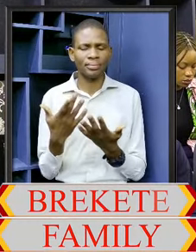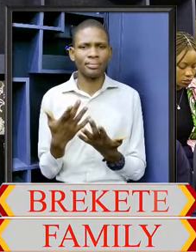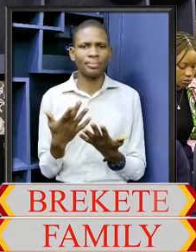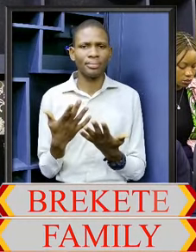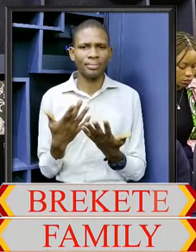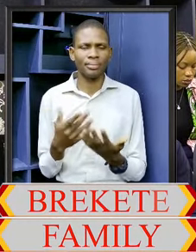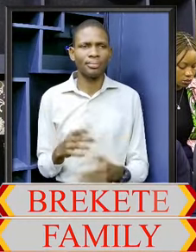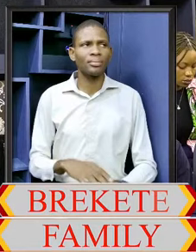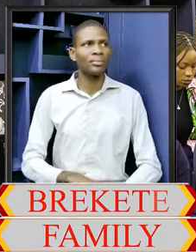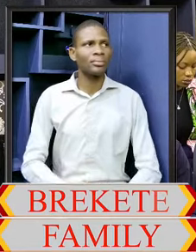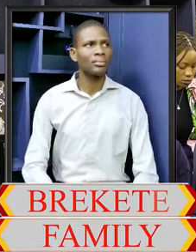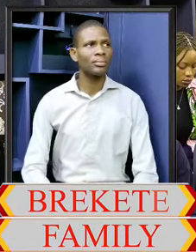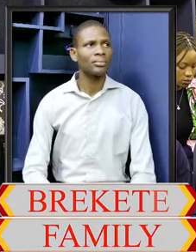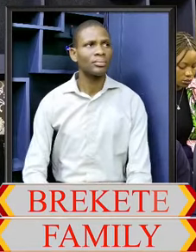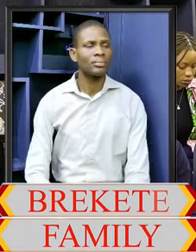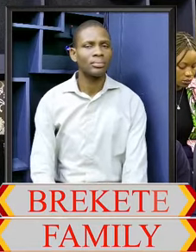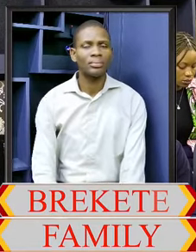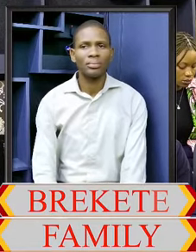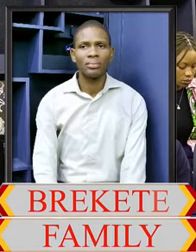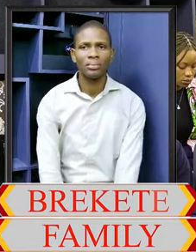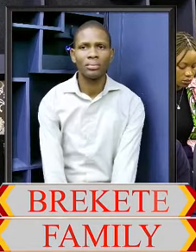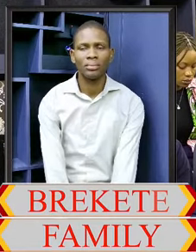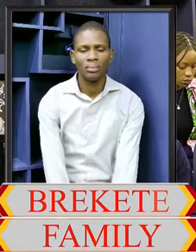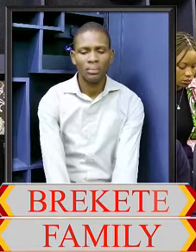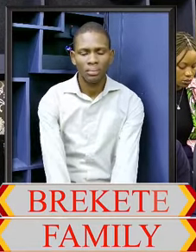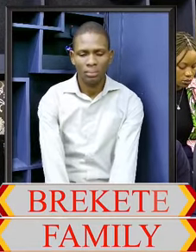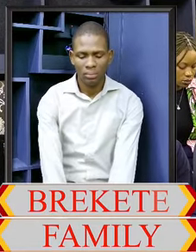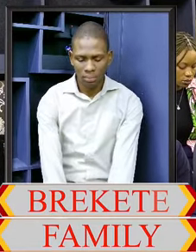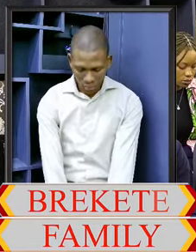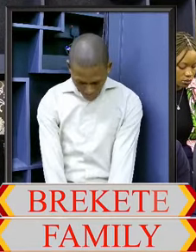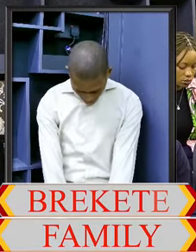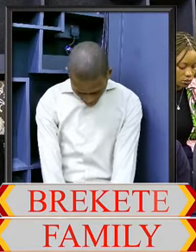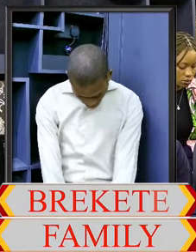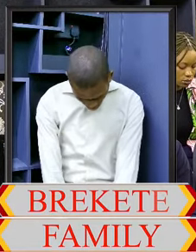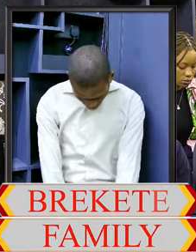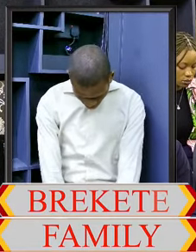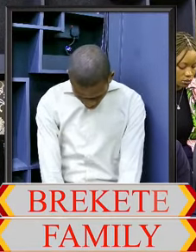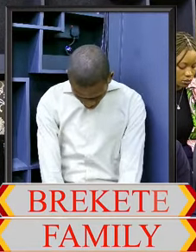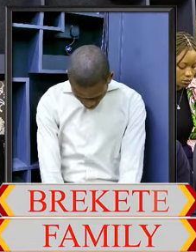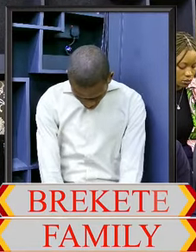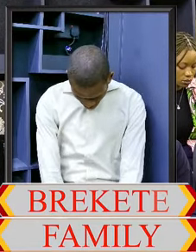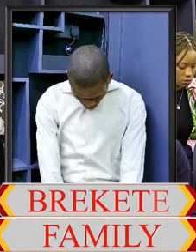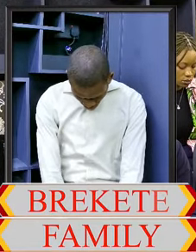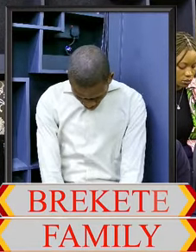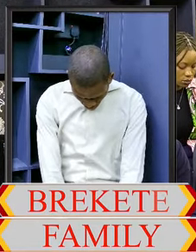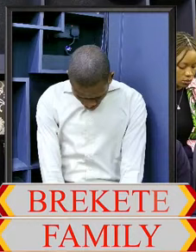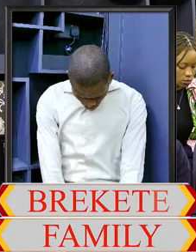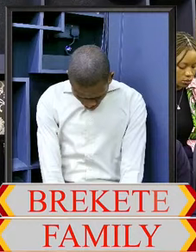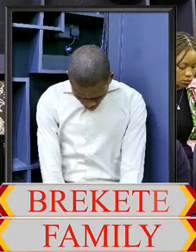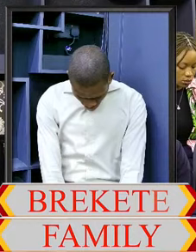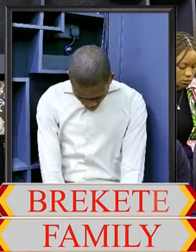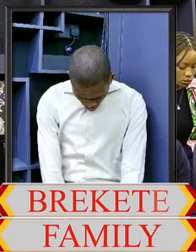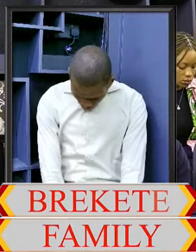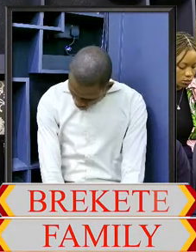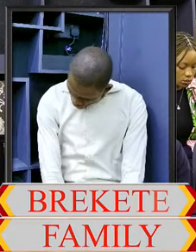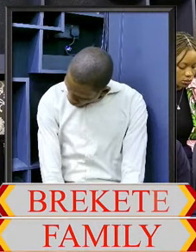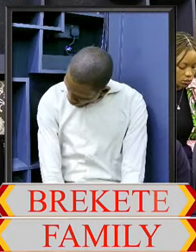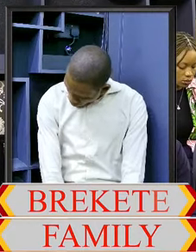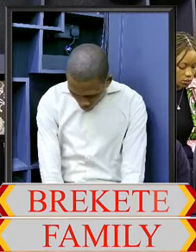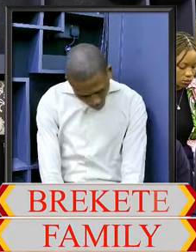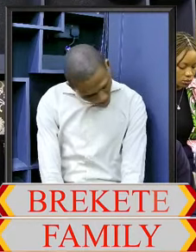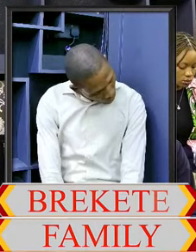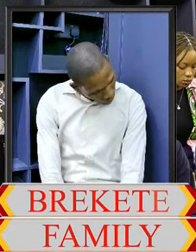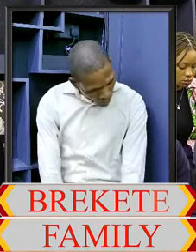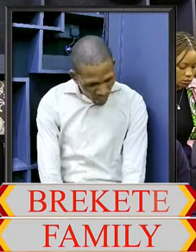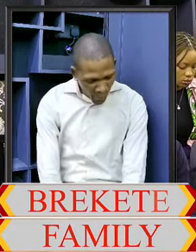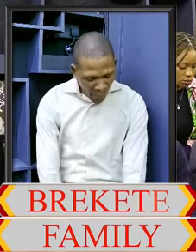marking this day, and that means maybe I have another motive. But I know by the grace of God, marking from today in